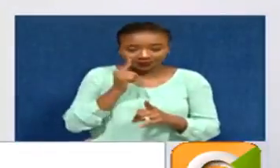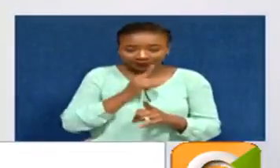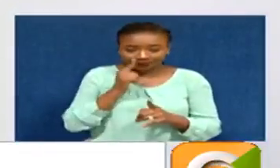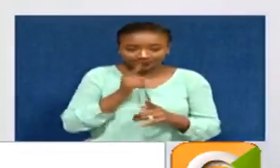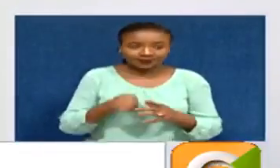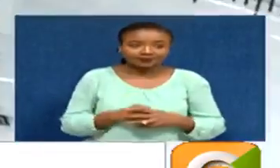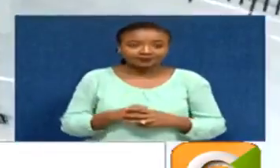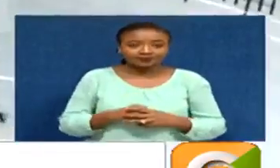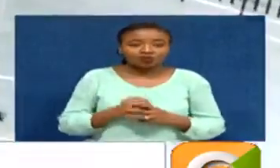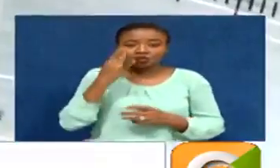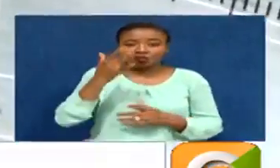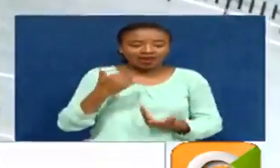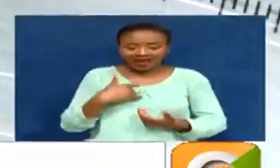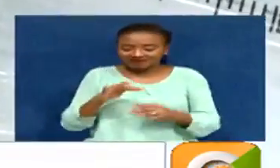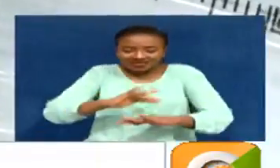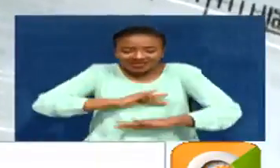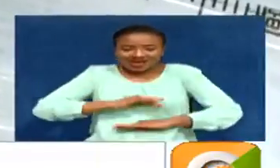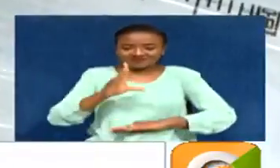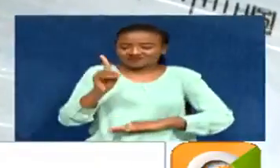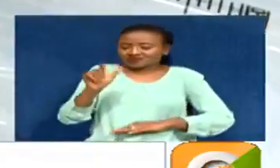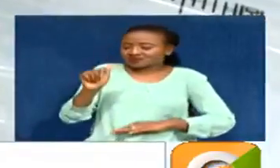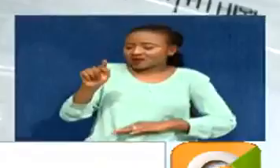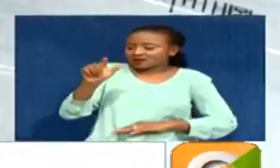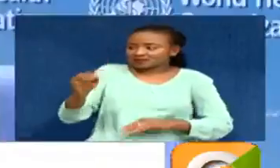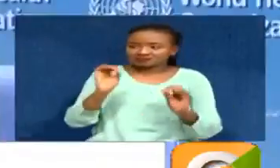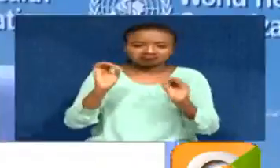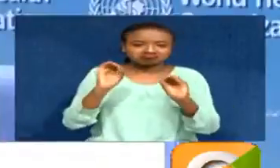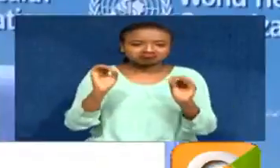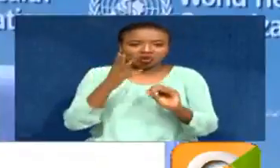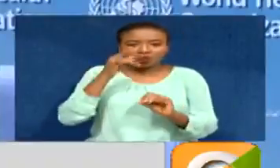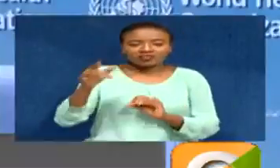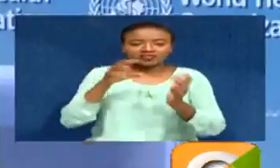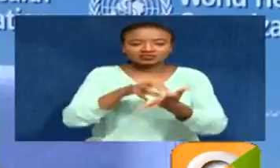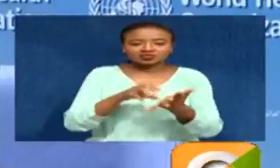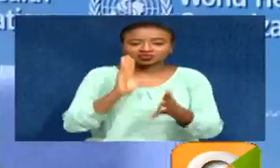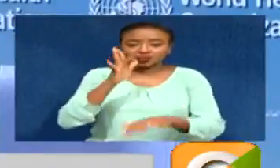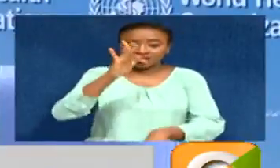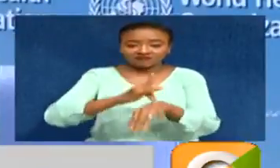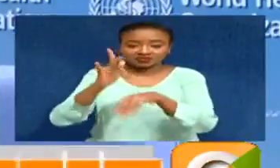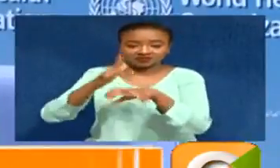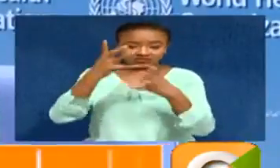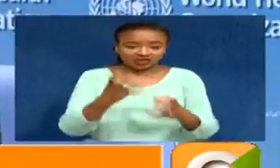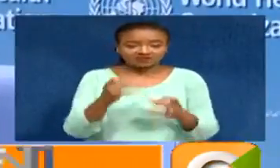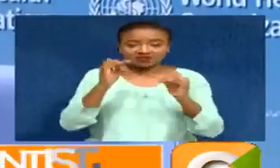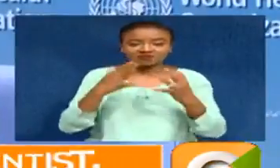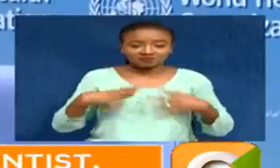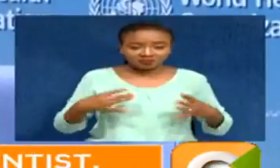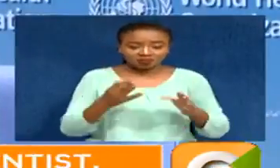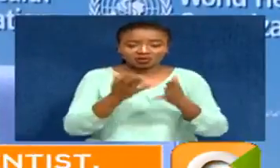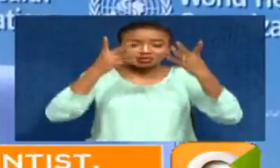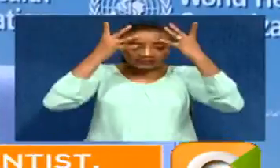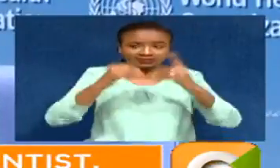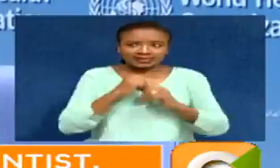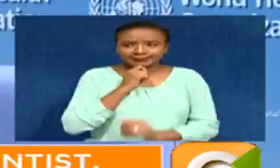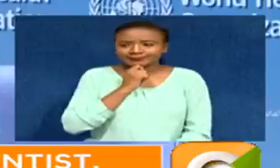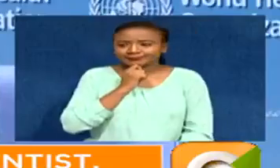owing to inadequate data about its impact. It will be a chaotic situation in countries if citizens start, deciding